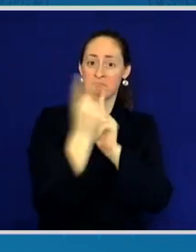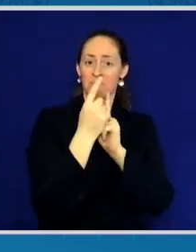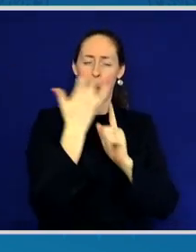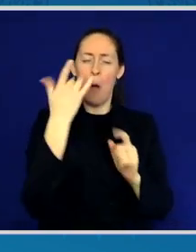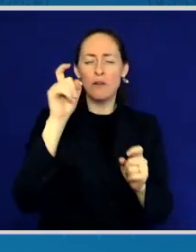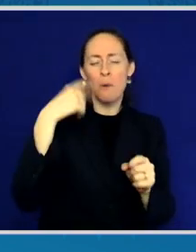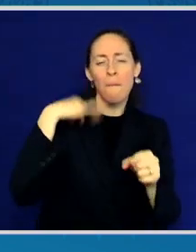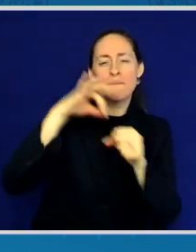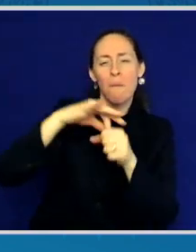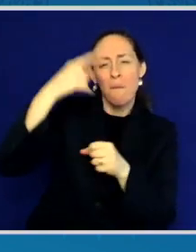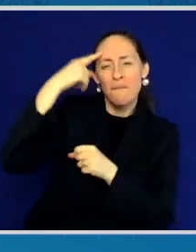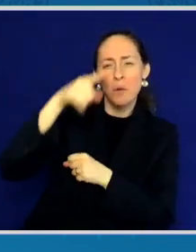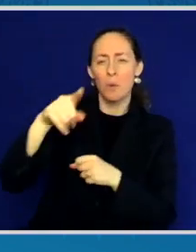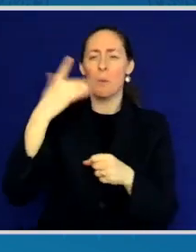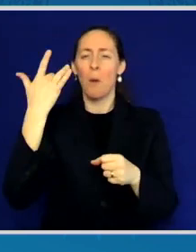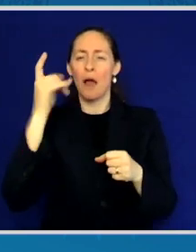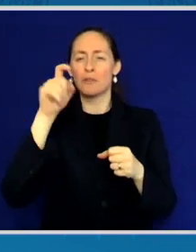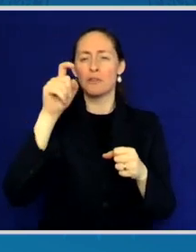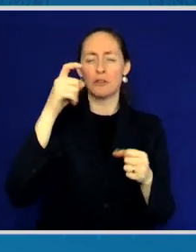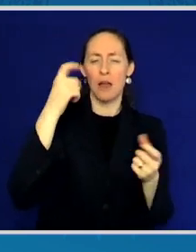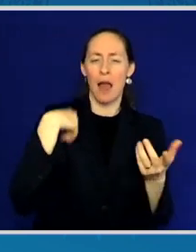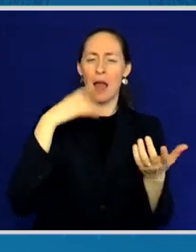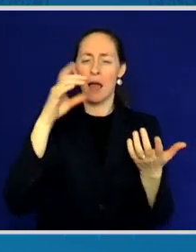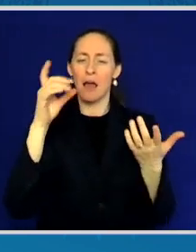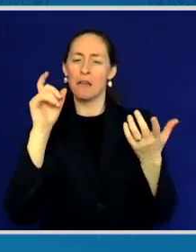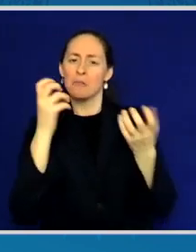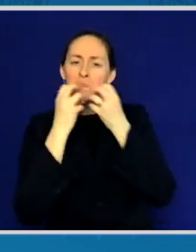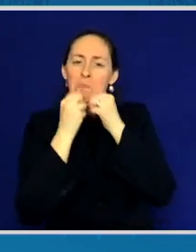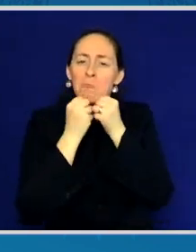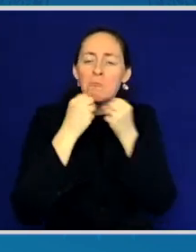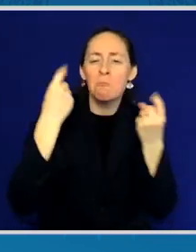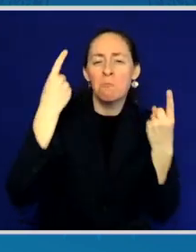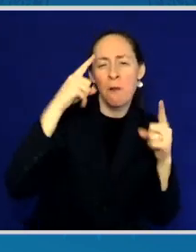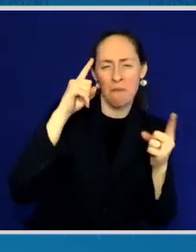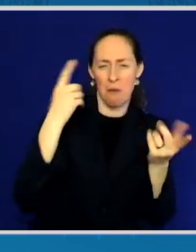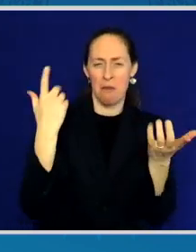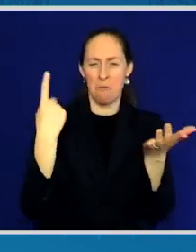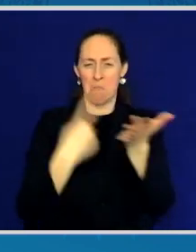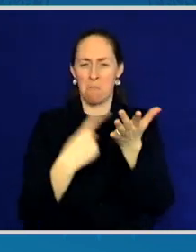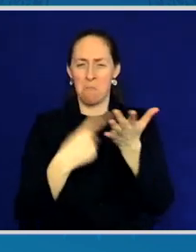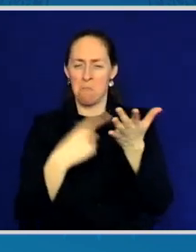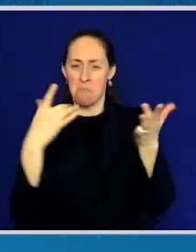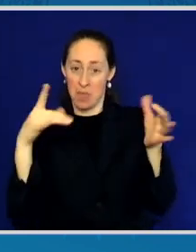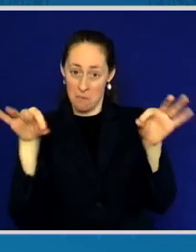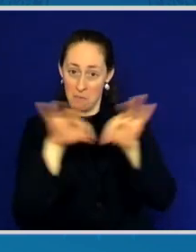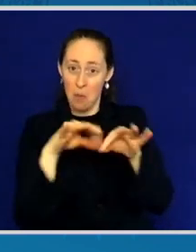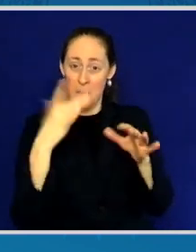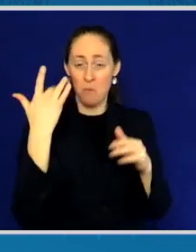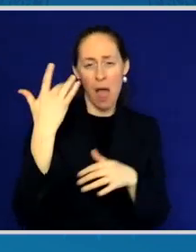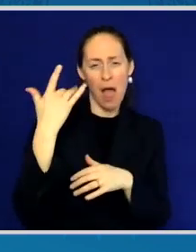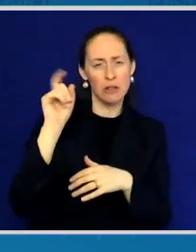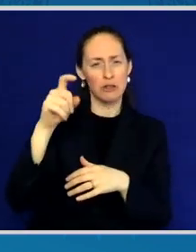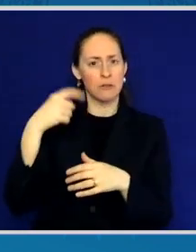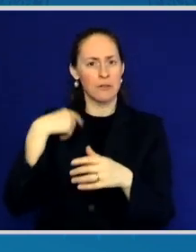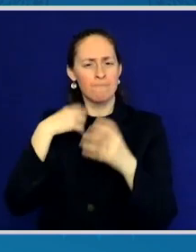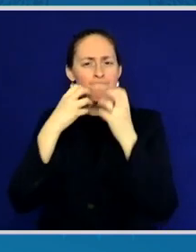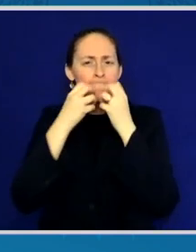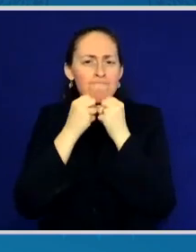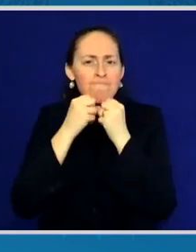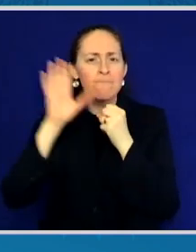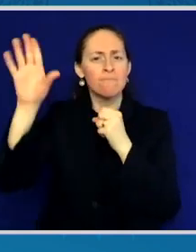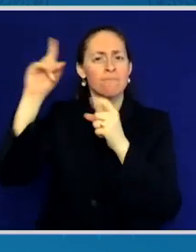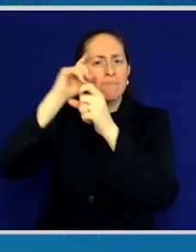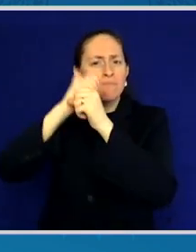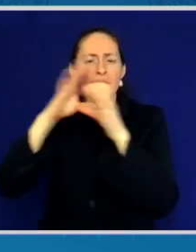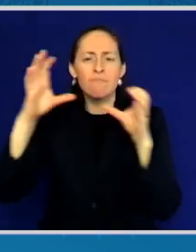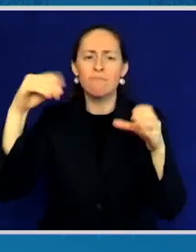Jill? Why should I care? Why should I bother even in this discussion? Why do I care that Biden and Harris is coming to town and Biden